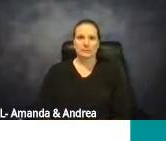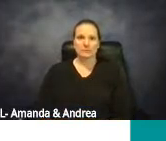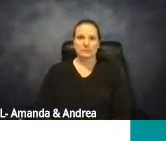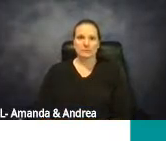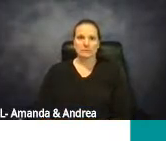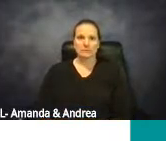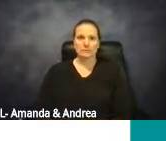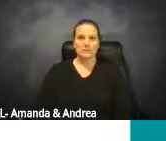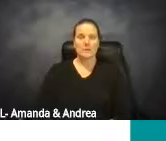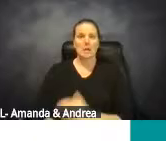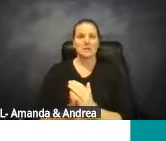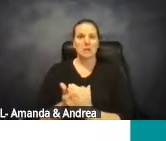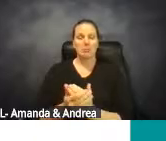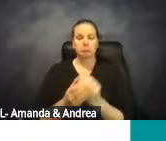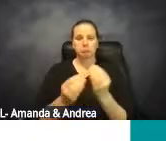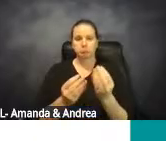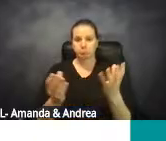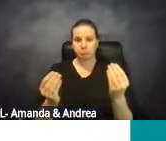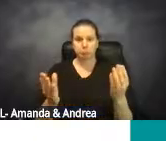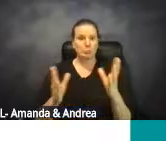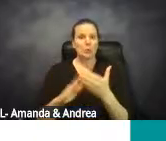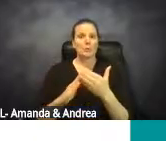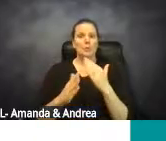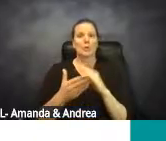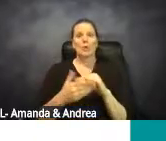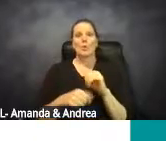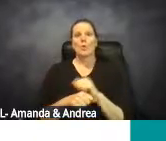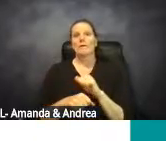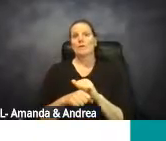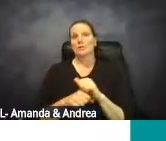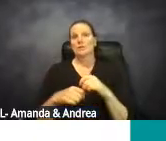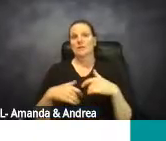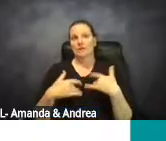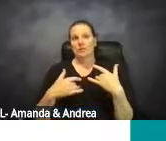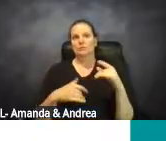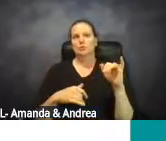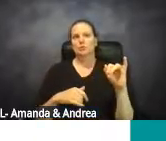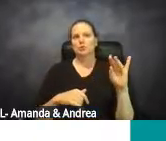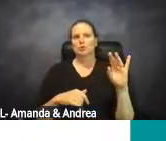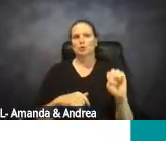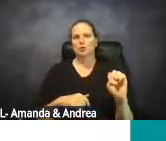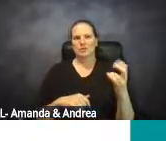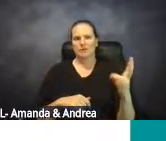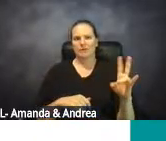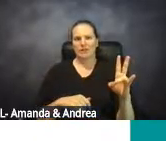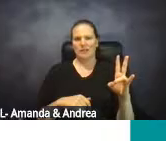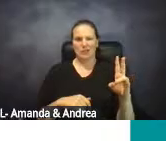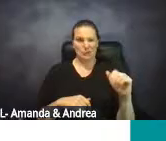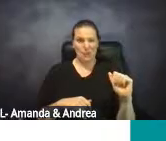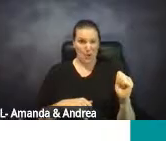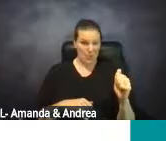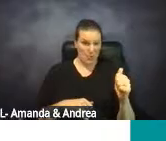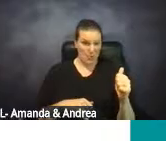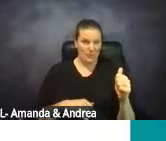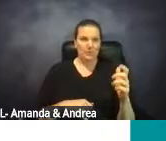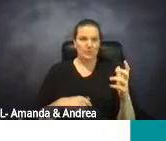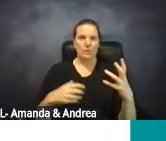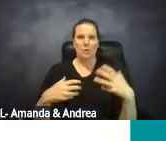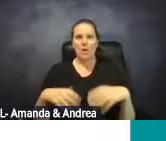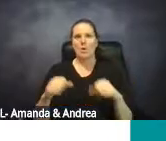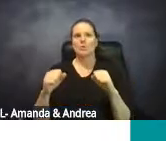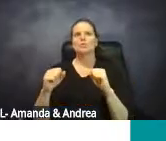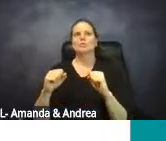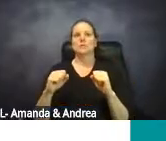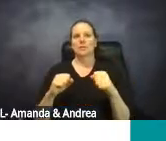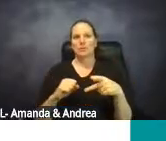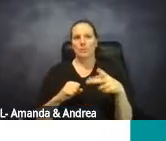So some upcoming community workforce outreach events. On June 17th, tomorrow, We will be hosting at the Port